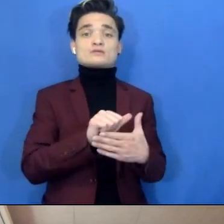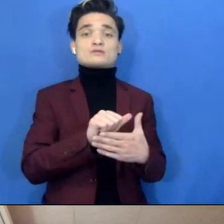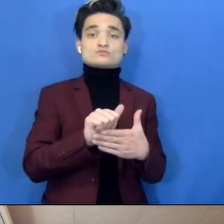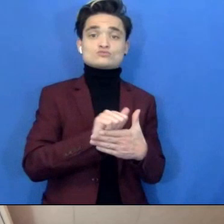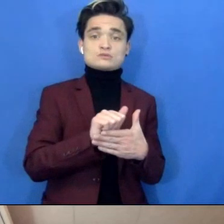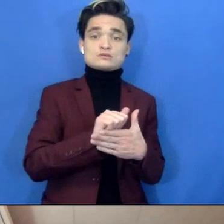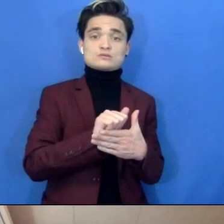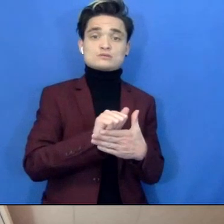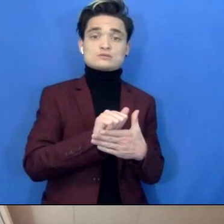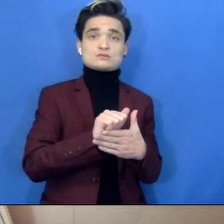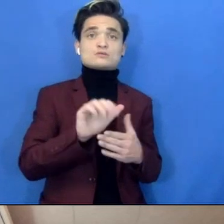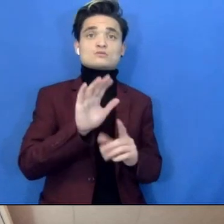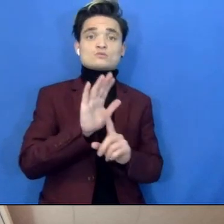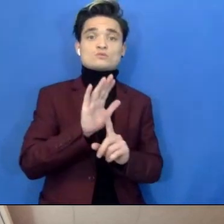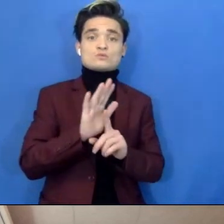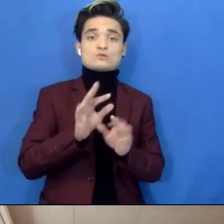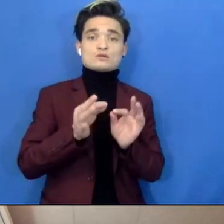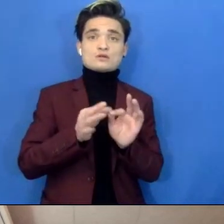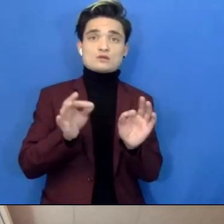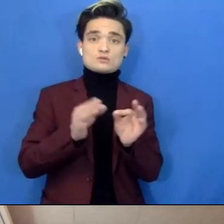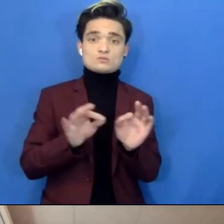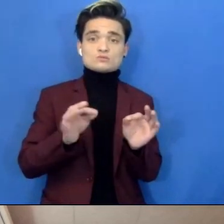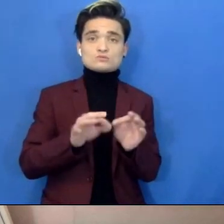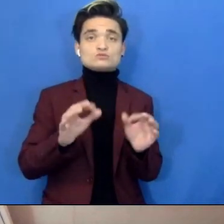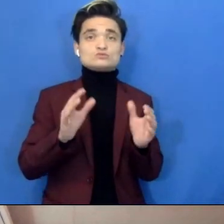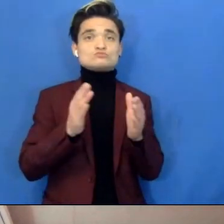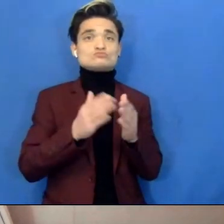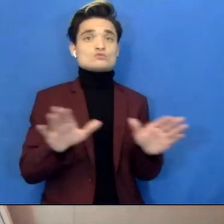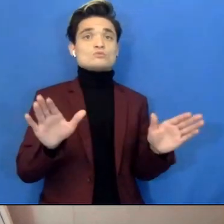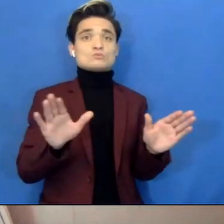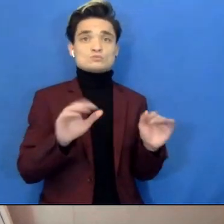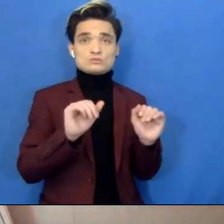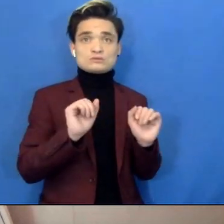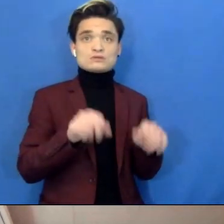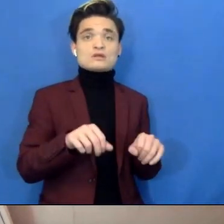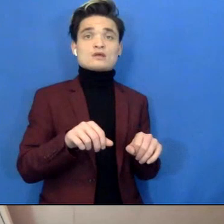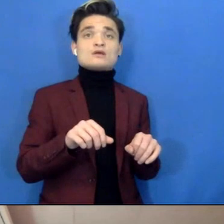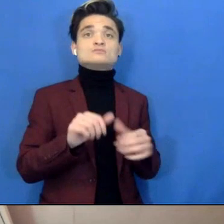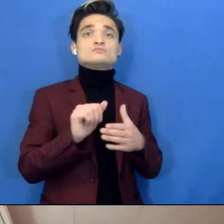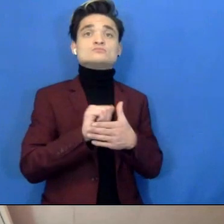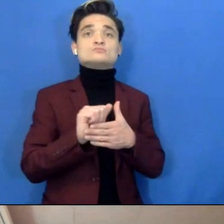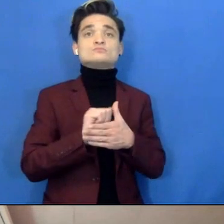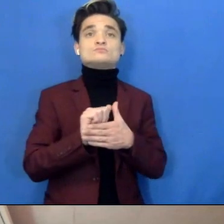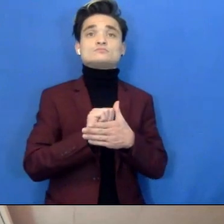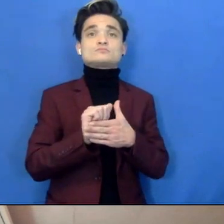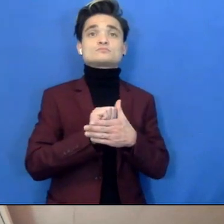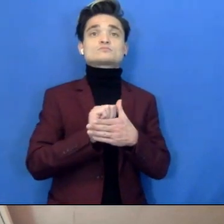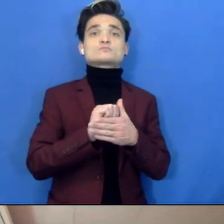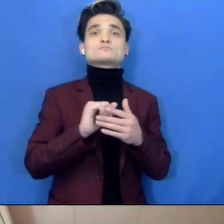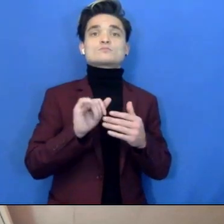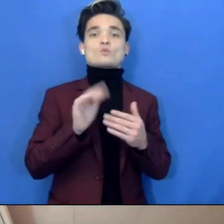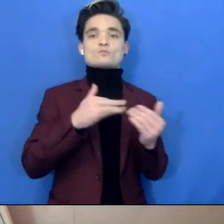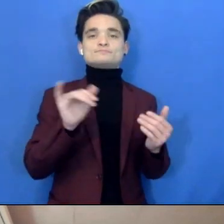your language in a genre, and you can train it like you go to a gym and train your muscles to be able to, or as